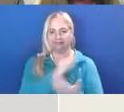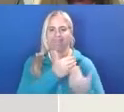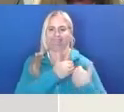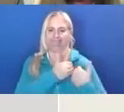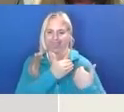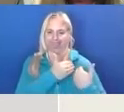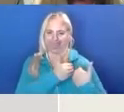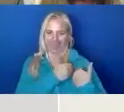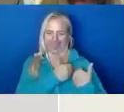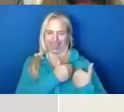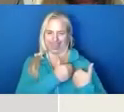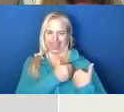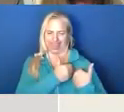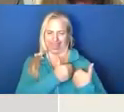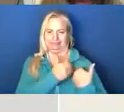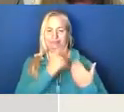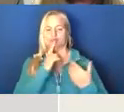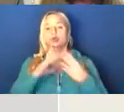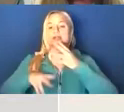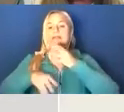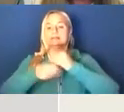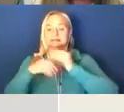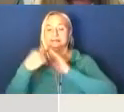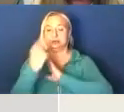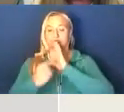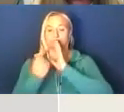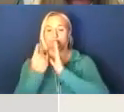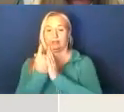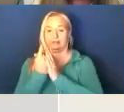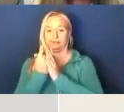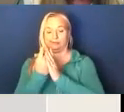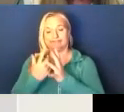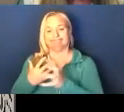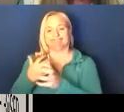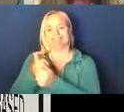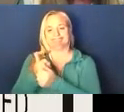to provide, and therefore additional hours would have to be made up.